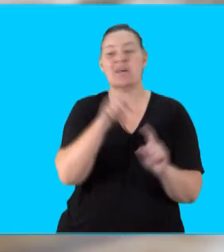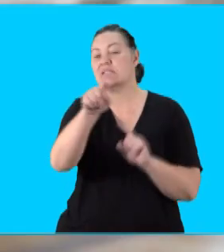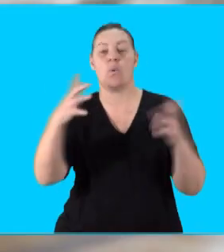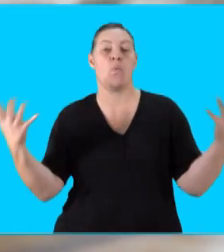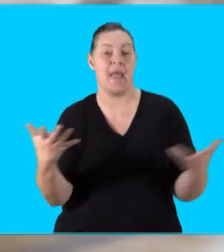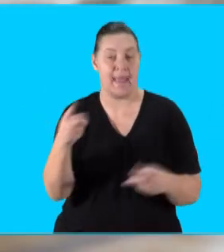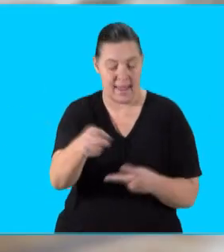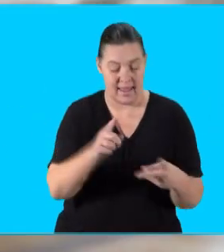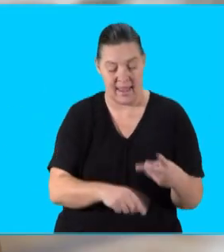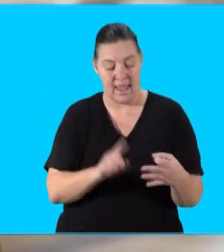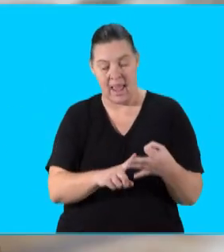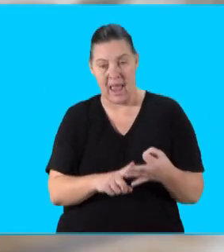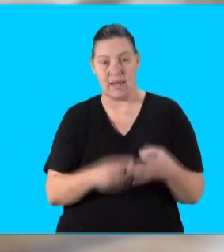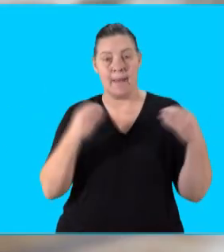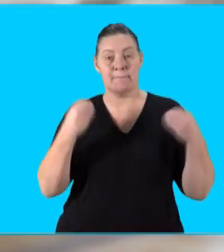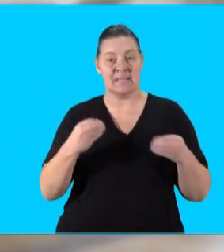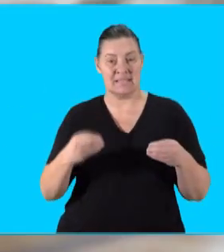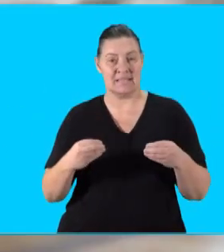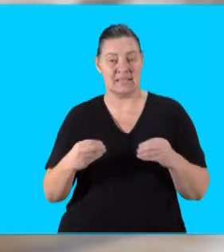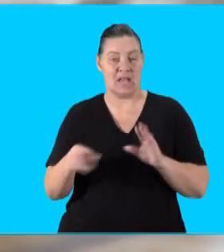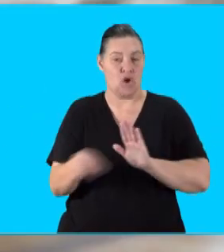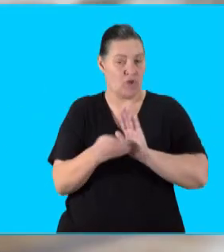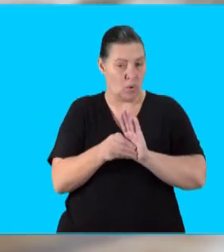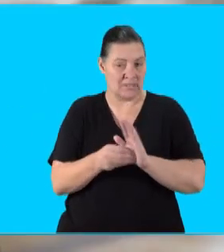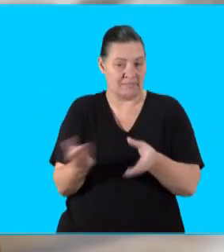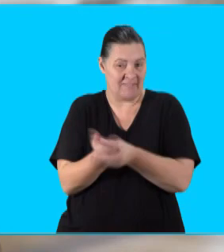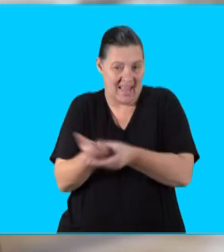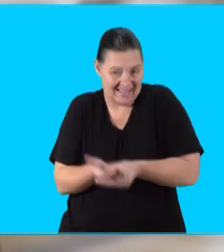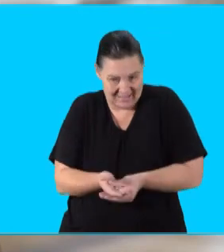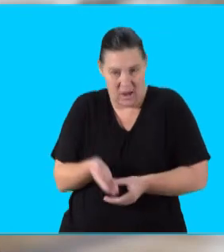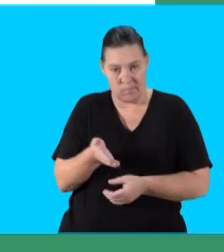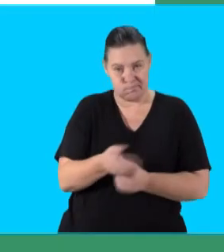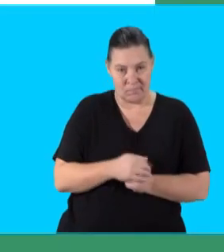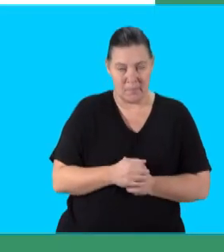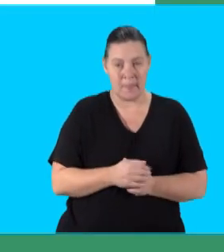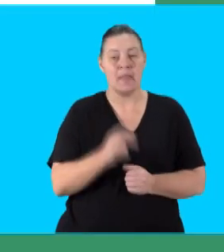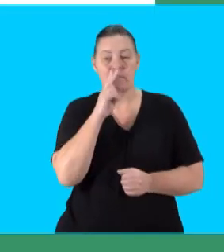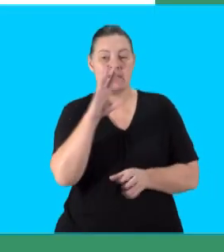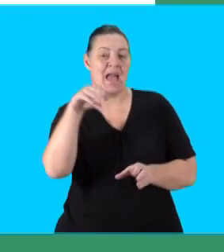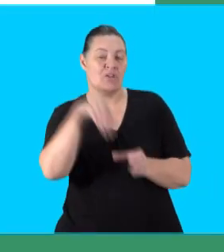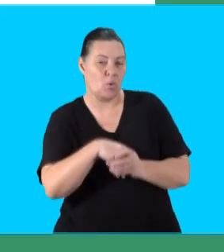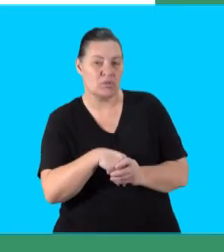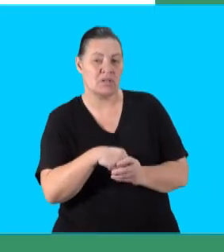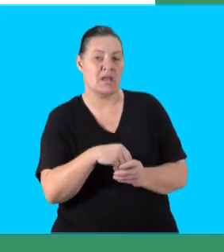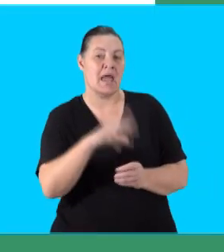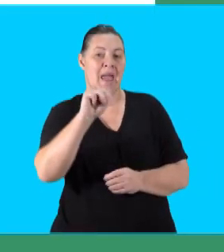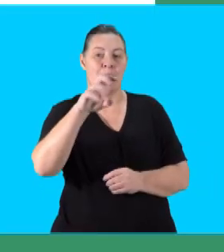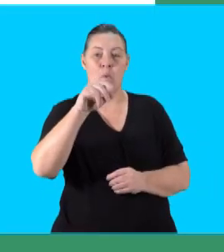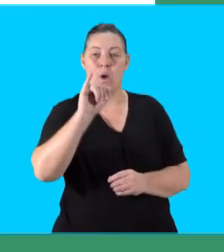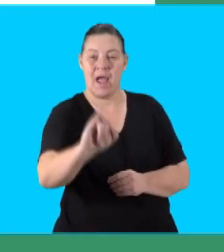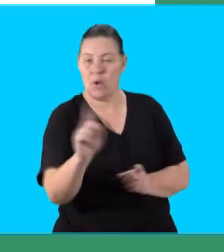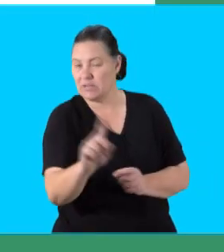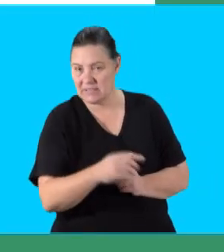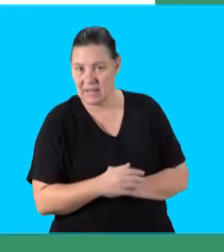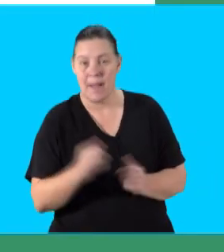company and the records of the company. Now we look at the aspects that must be included in the Memorandum of Incorporation.